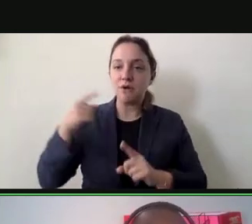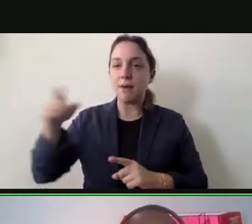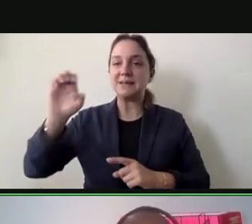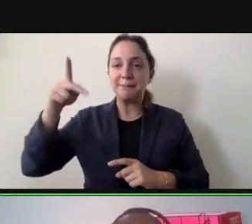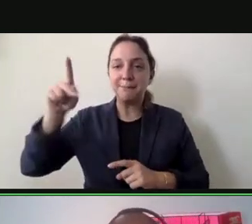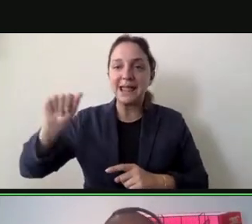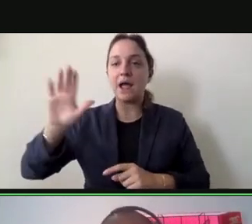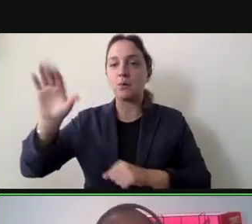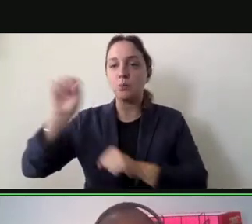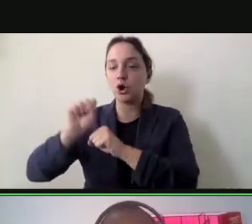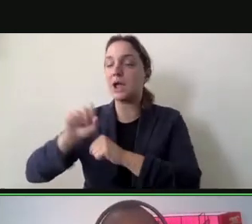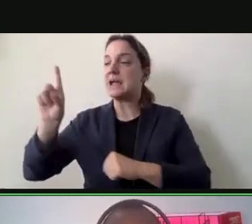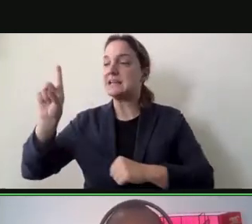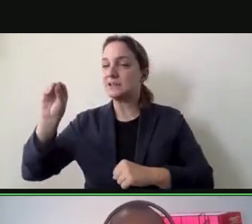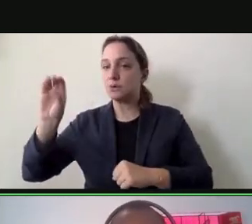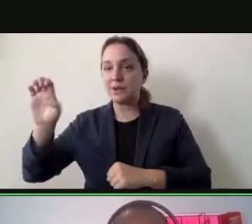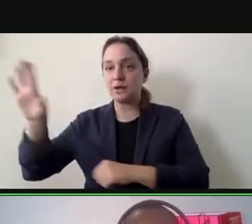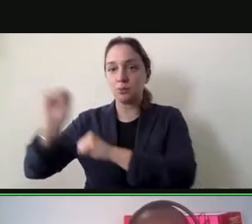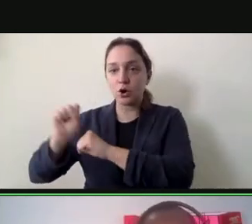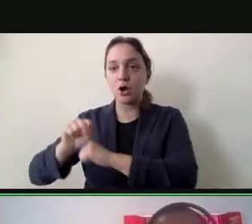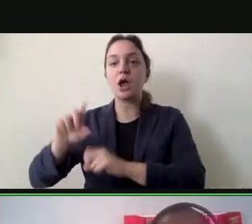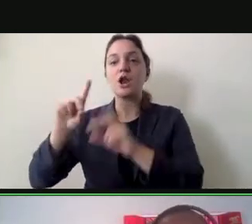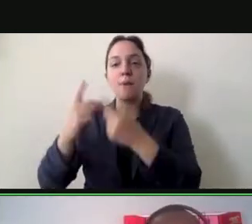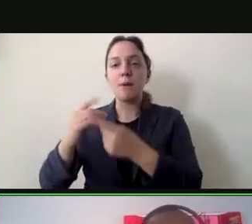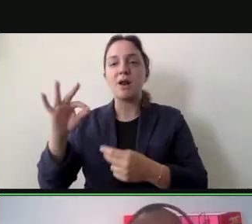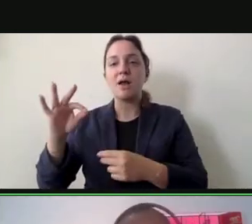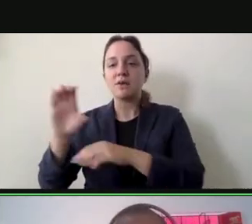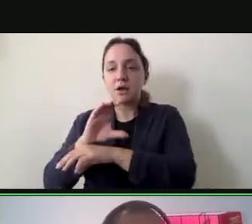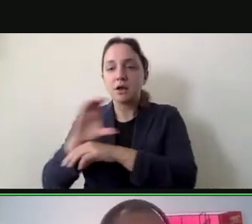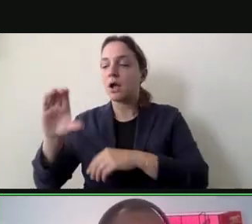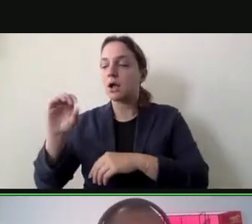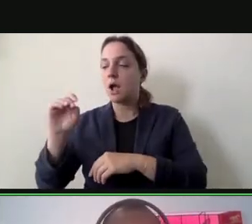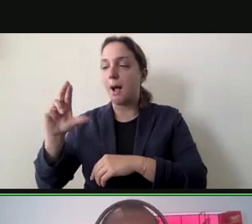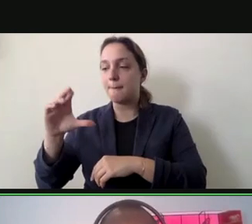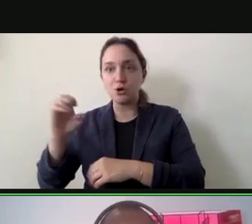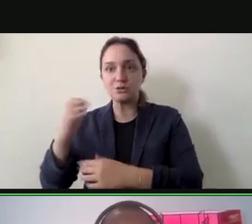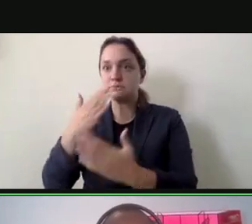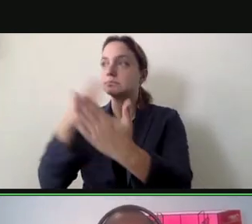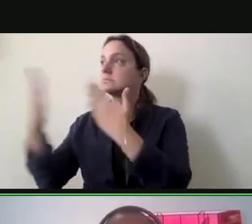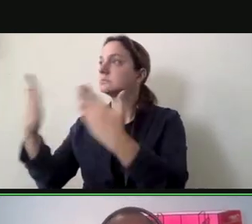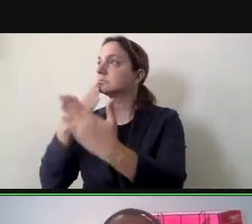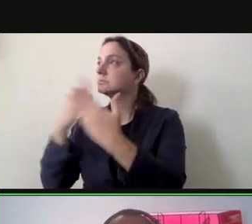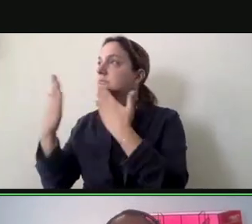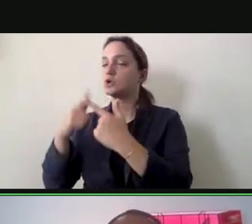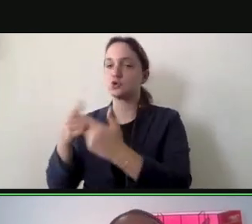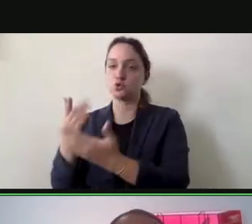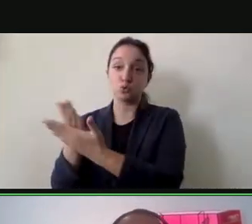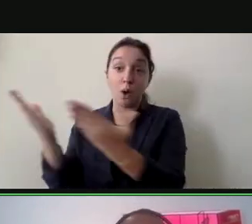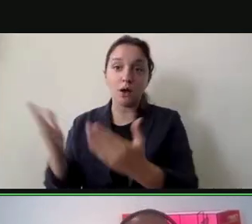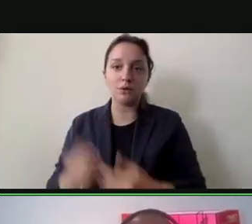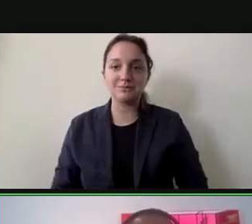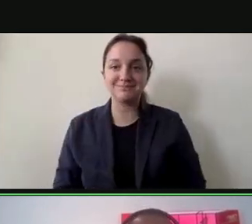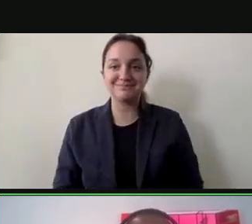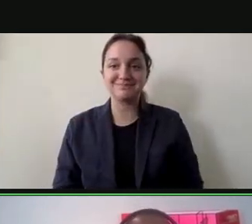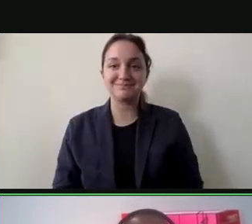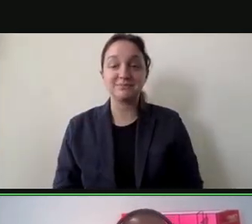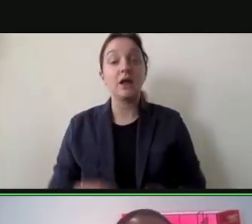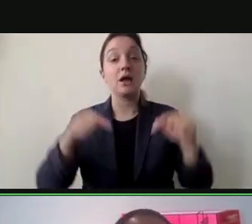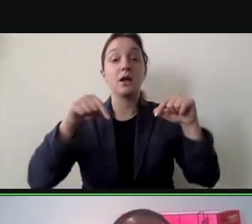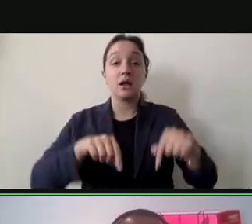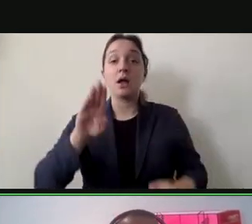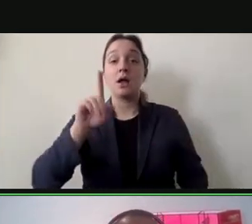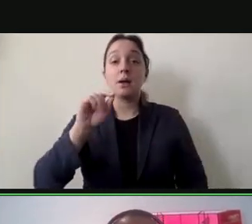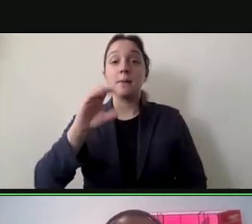EPA, at the Department of Commerce. And so we're really grateful to you all for that. Where we are now at BlocPower